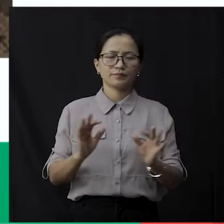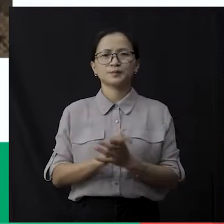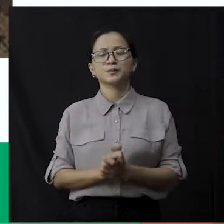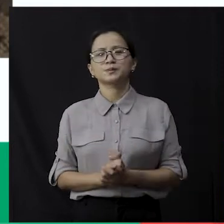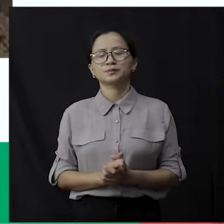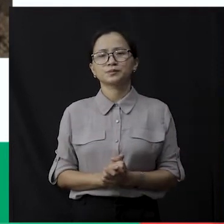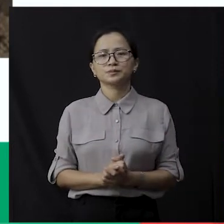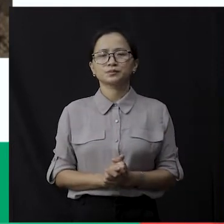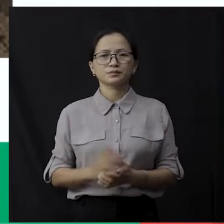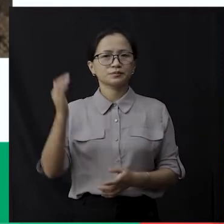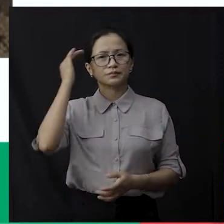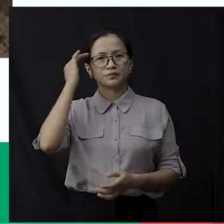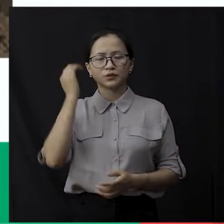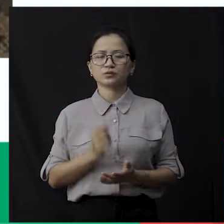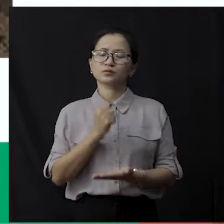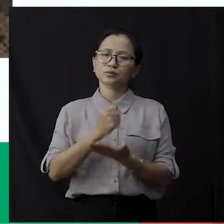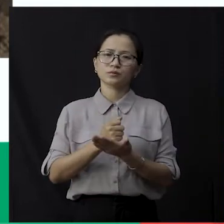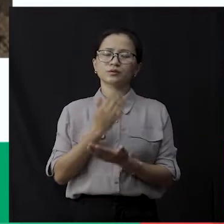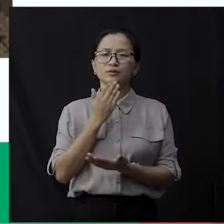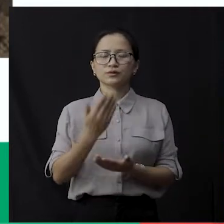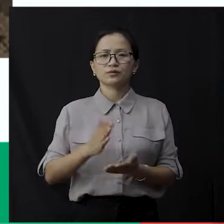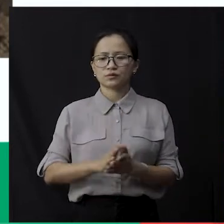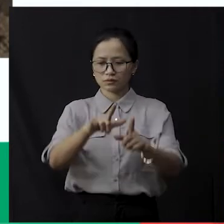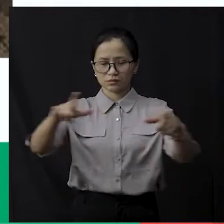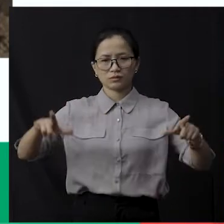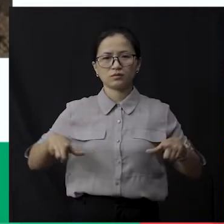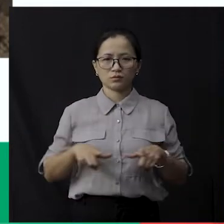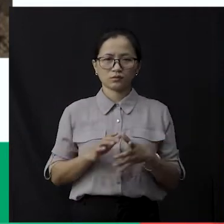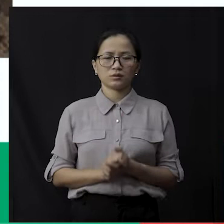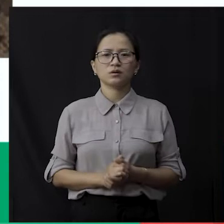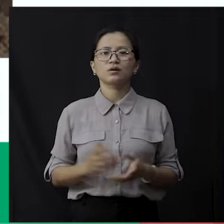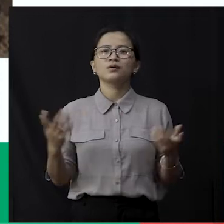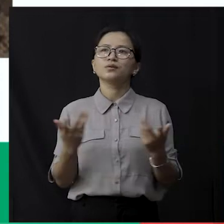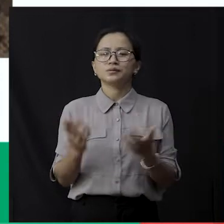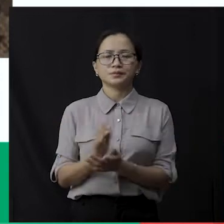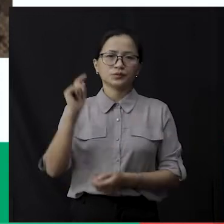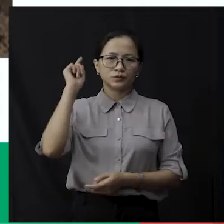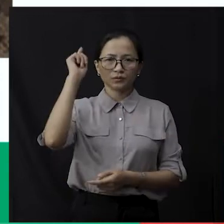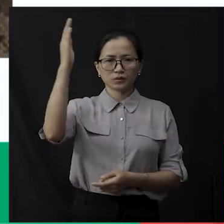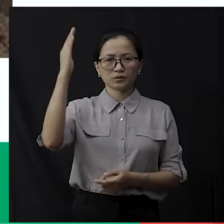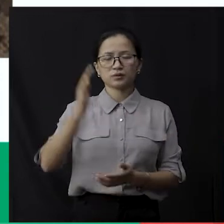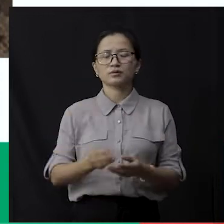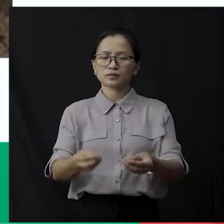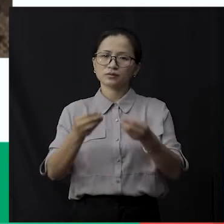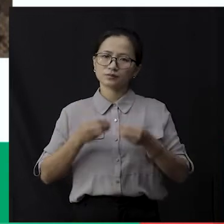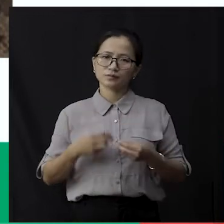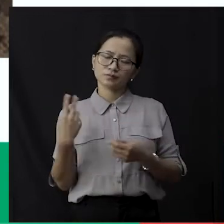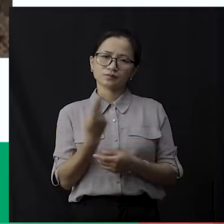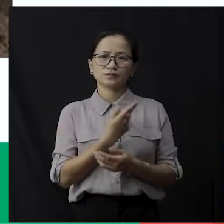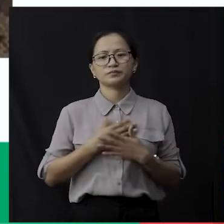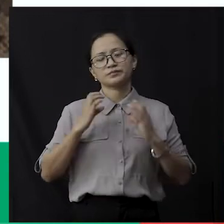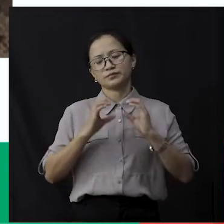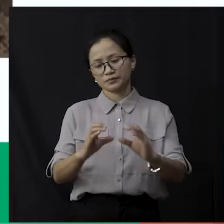So we should be thankful of our land, which God has gifted us. And to